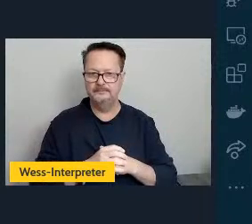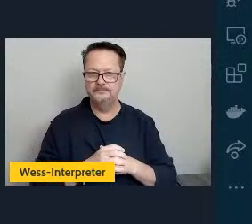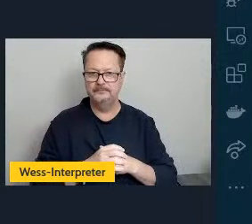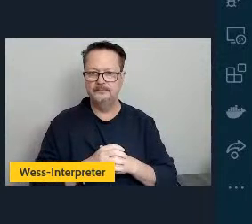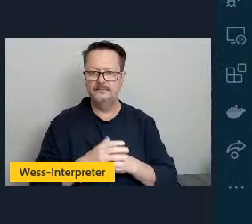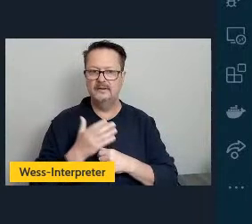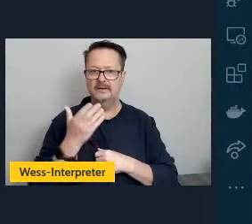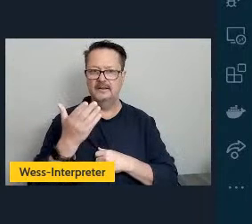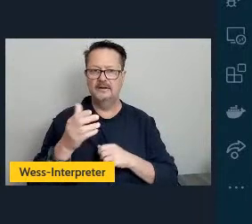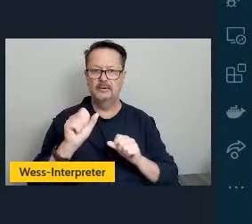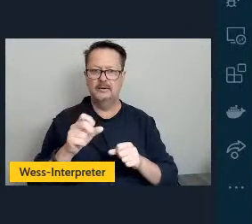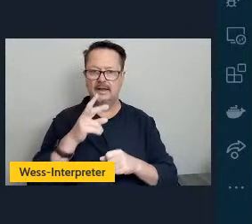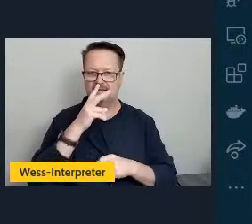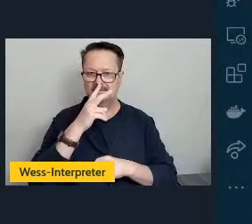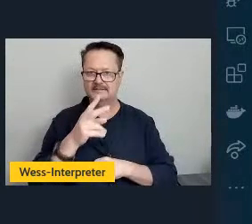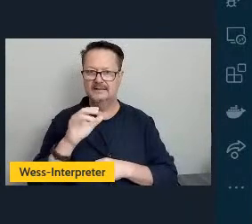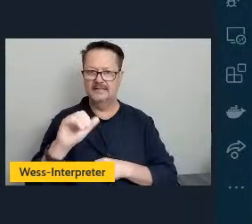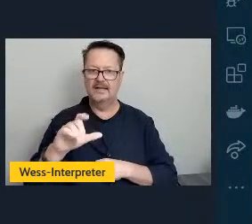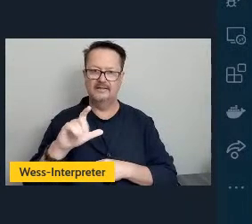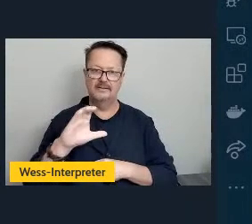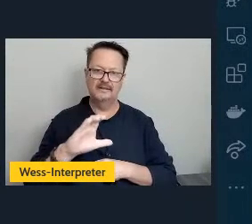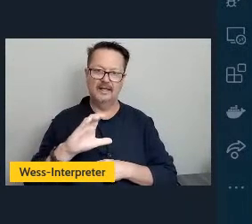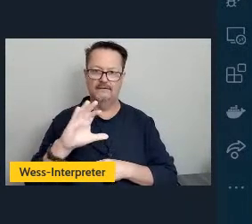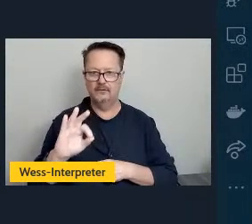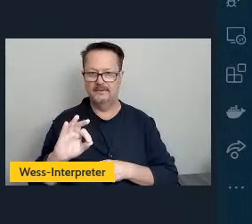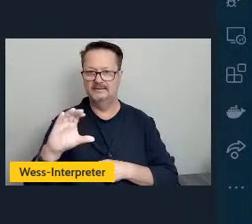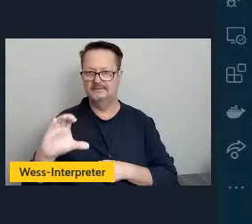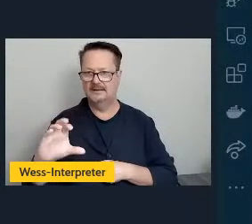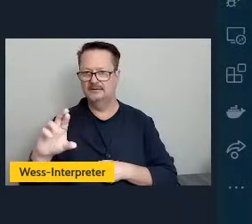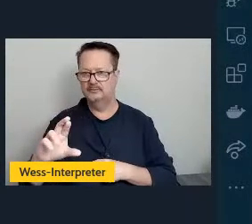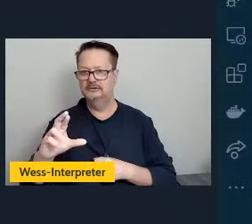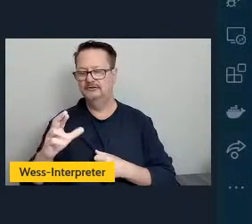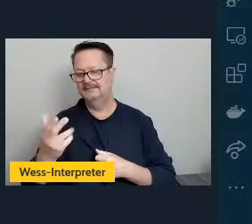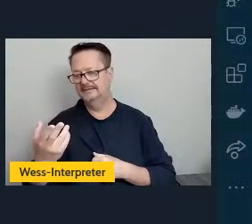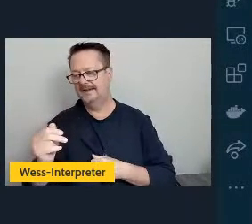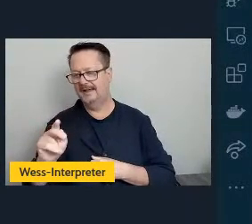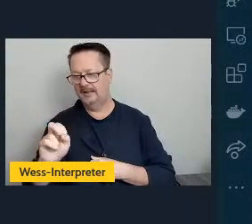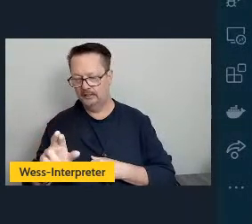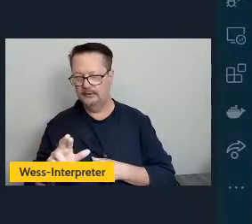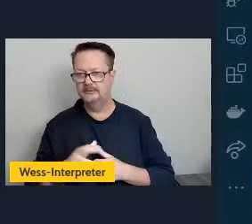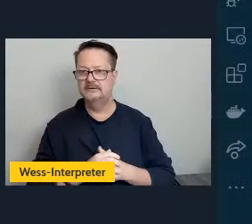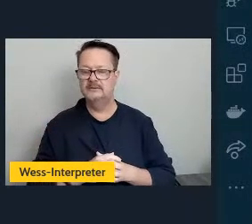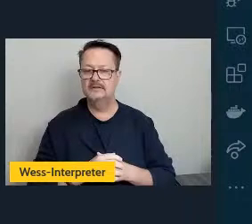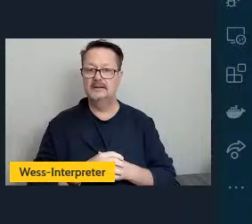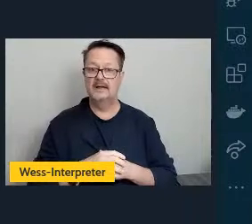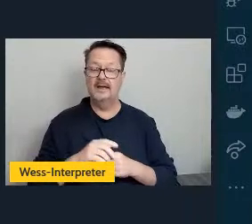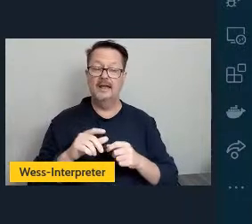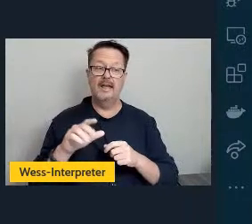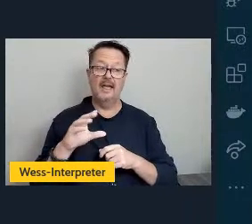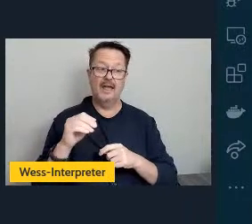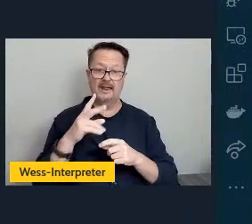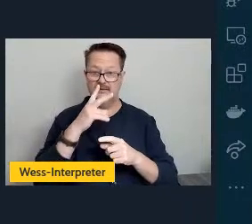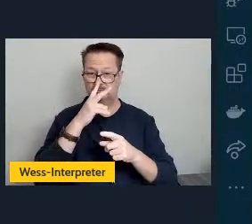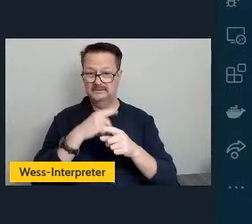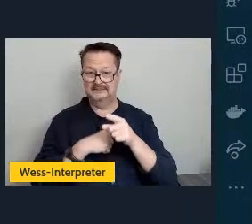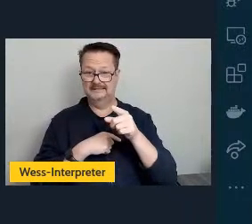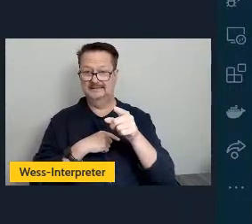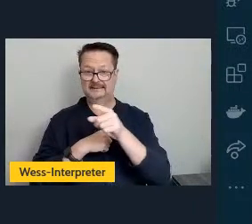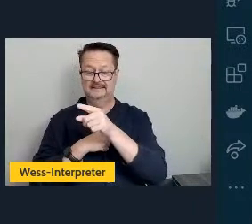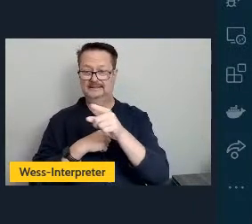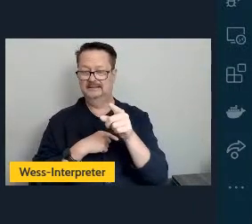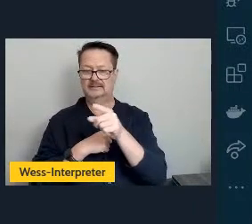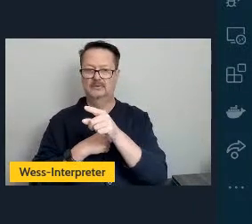Here we can see this is the CloudFormation custom resource handler. And as we see here,